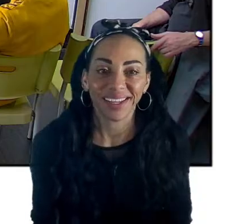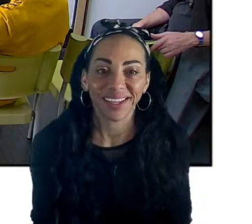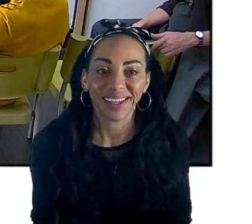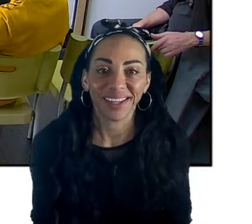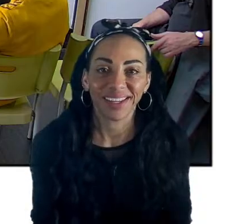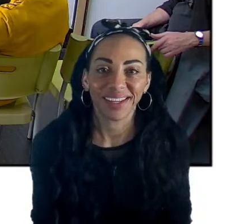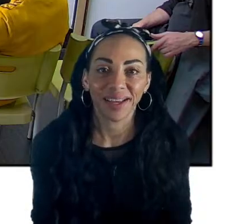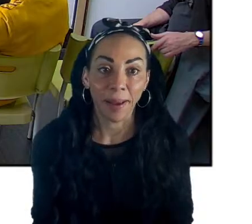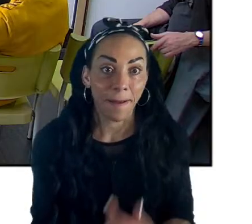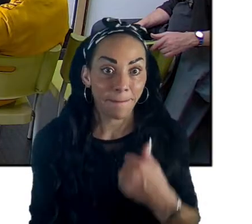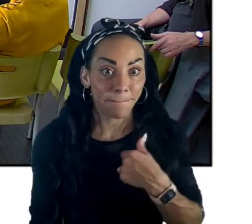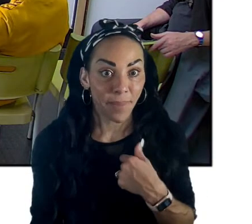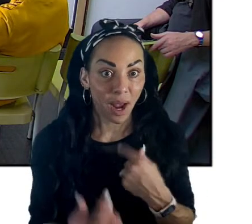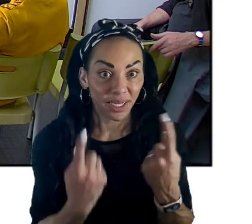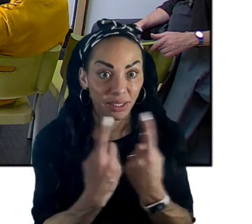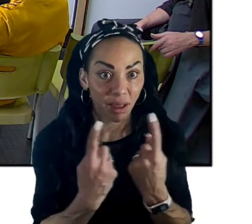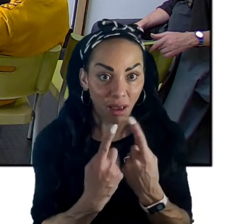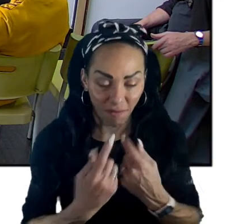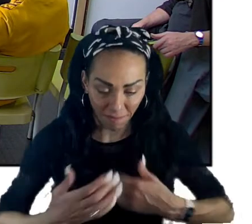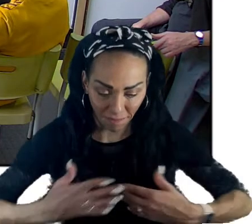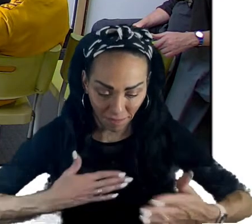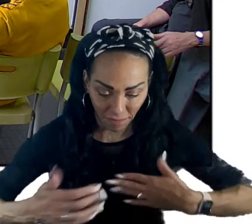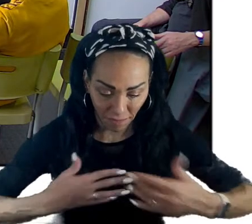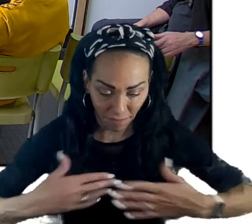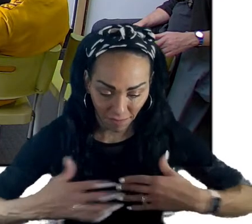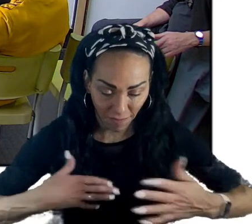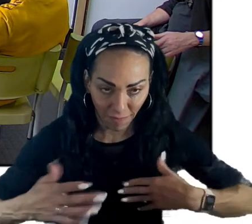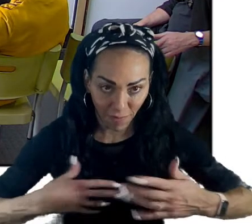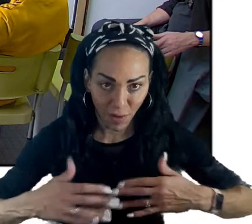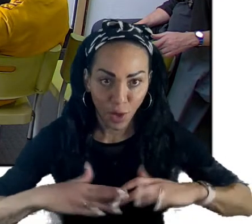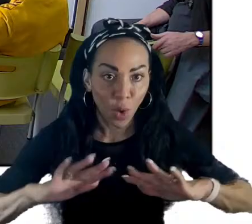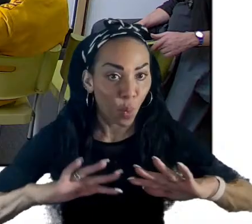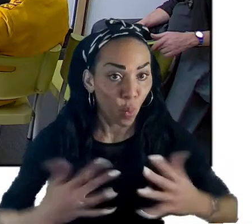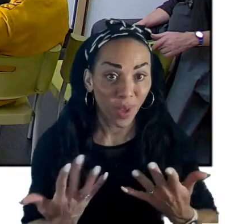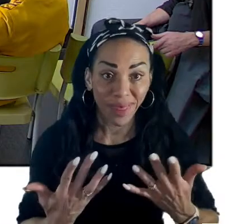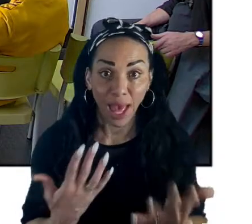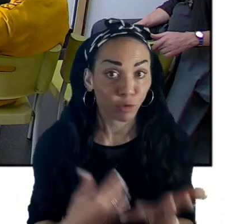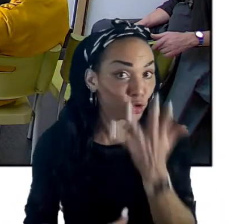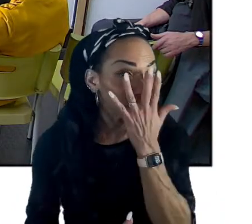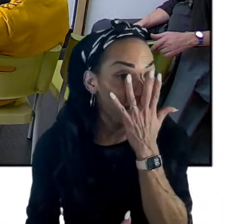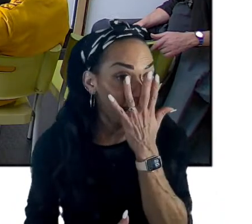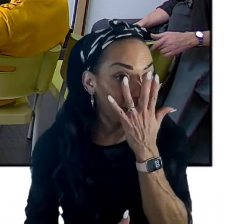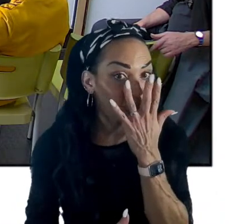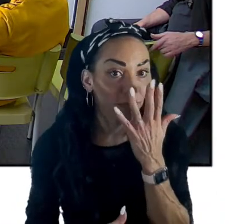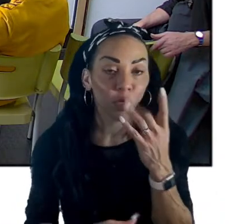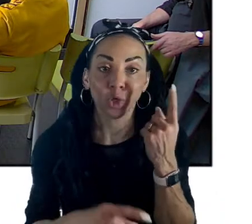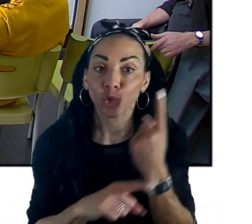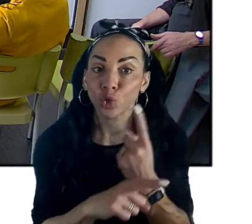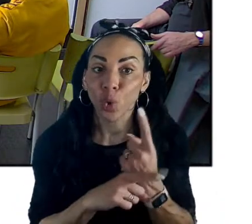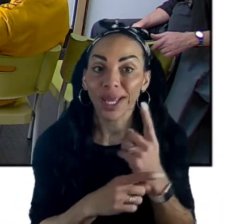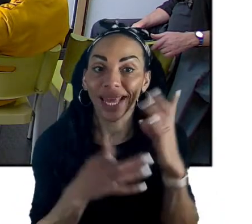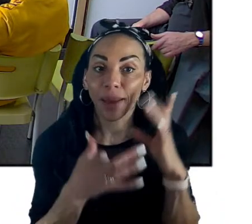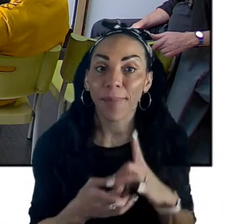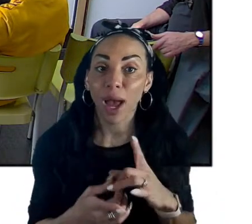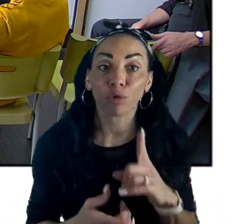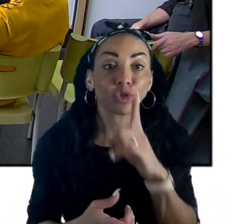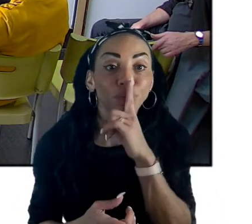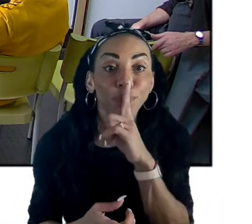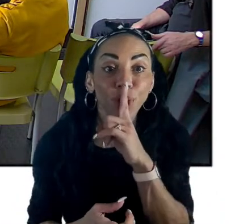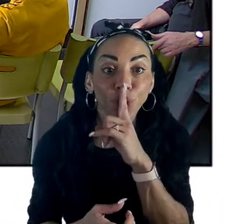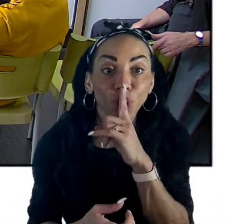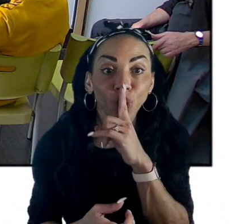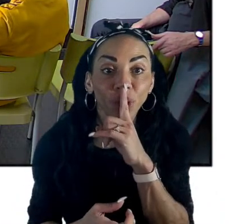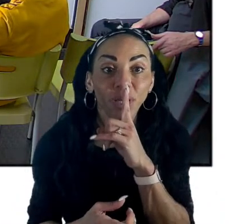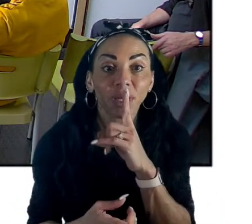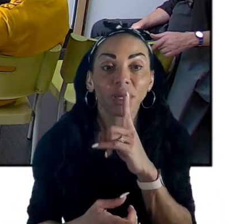stuff with without shame, speaking about taboo, actually will hopefully